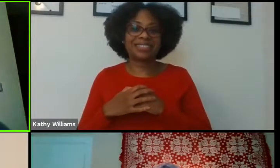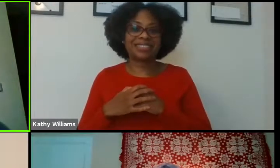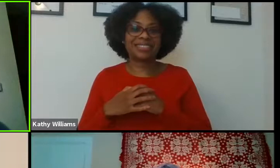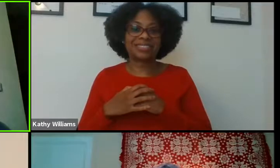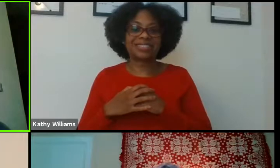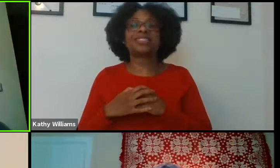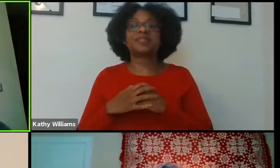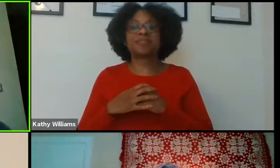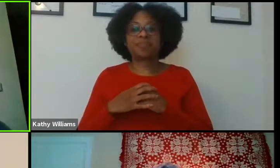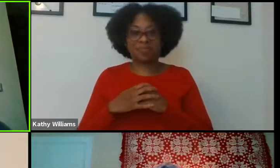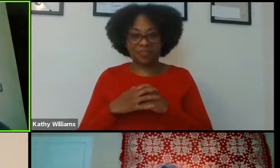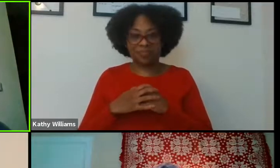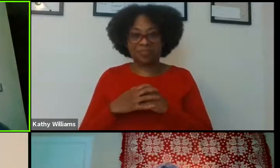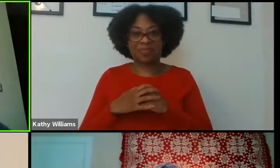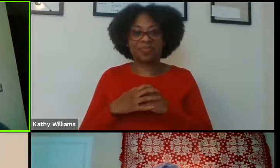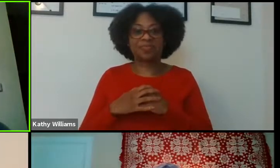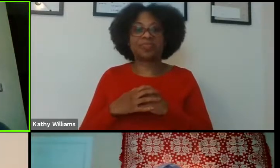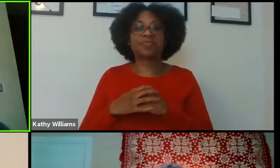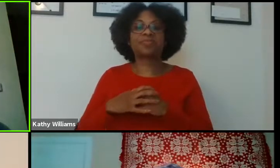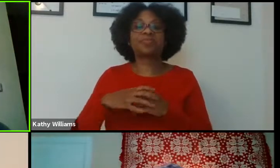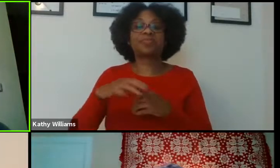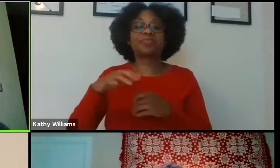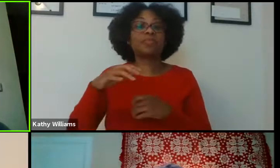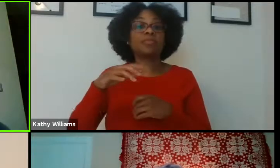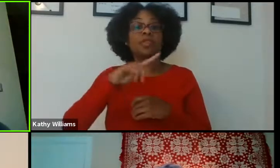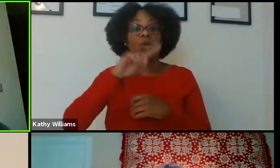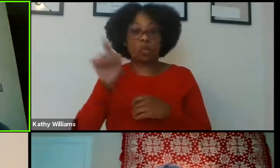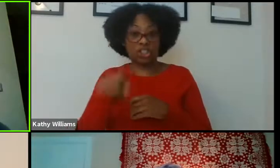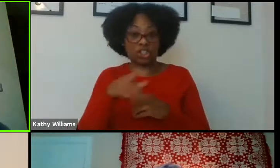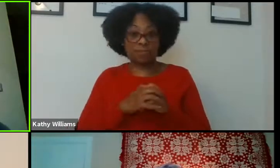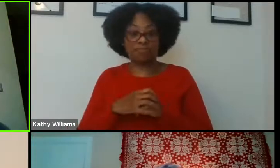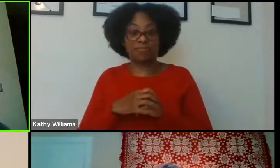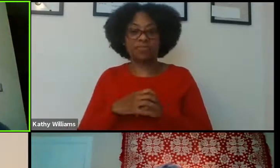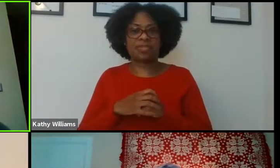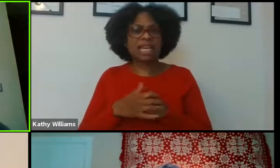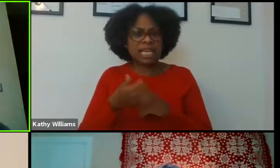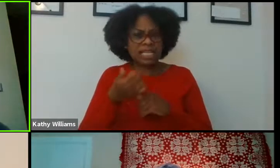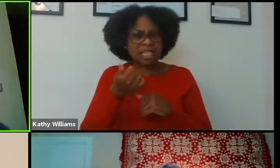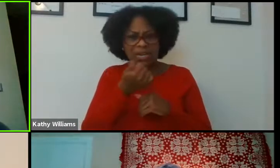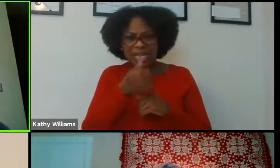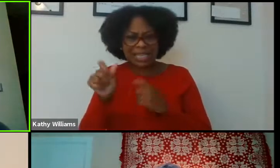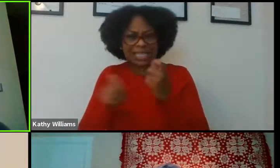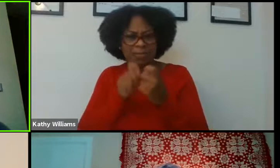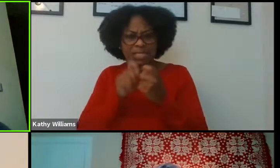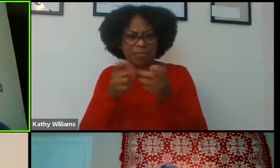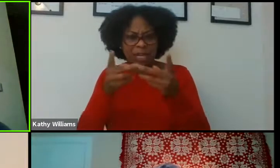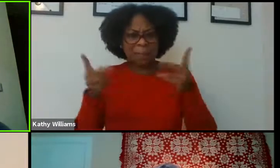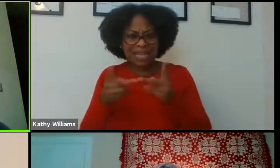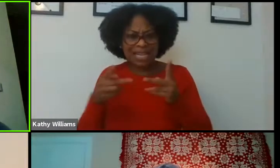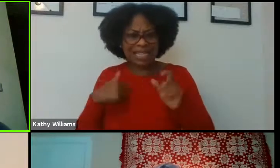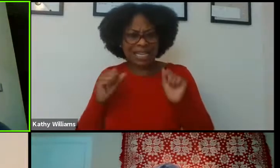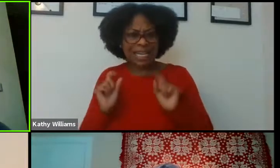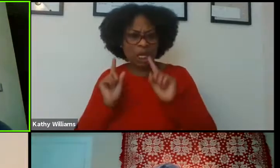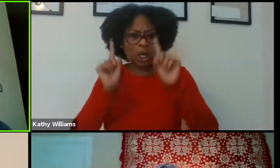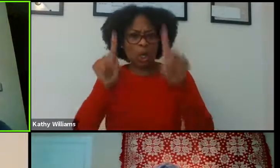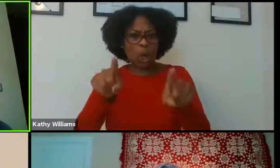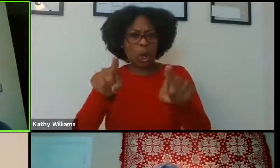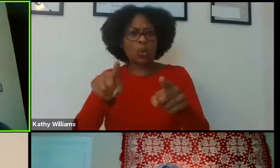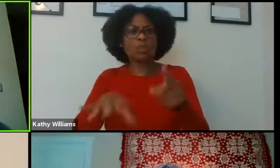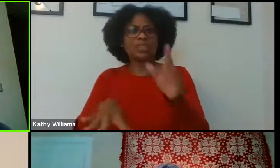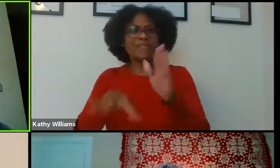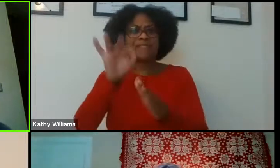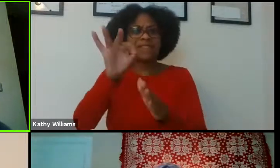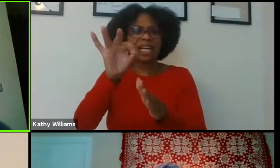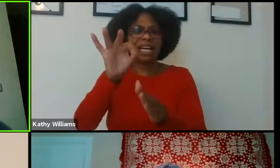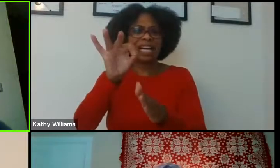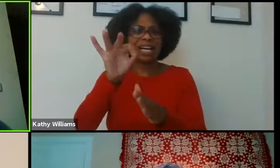Is there Social Security? Is there anywhere you can go to find out? I don't know.